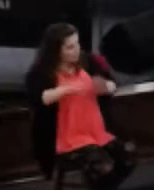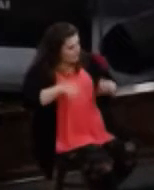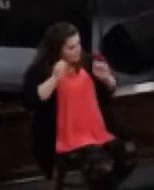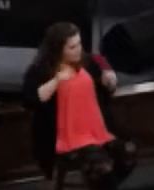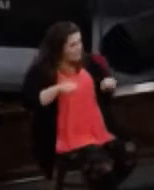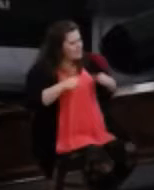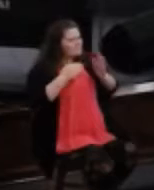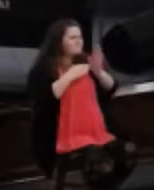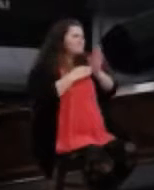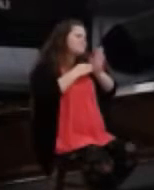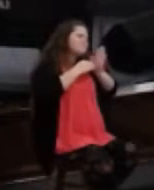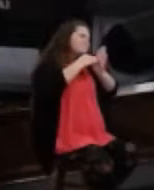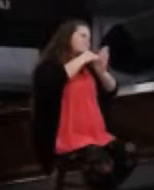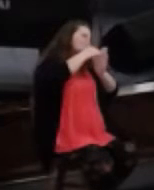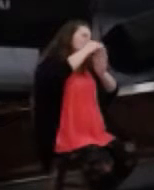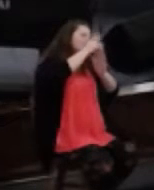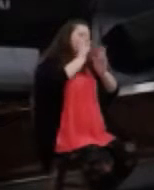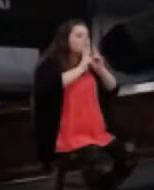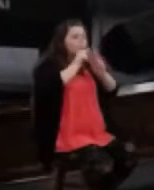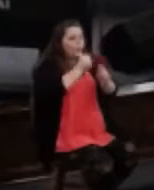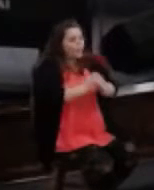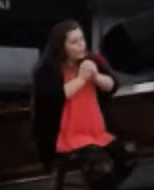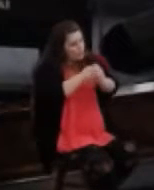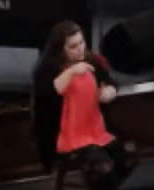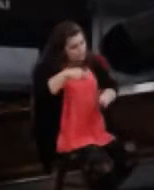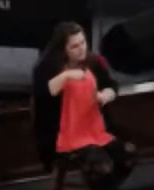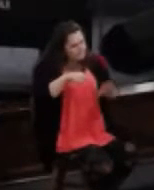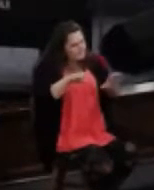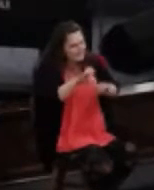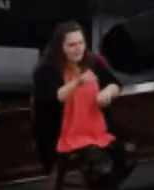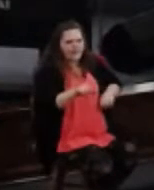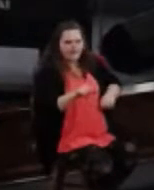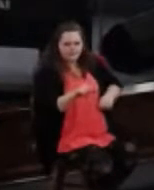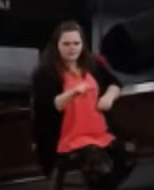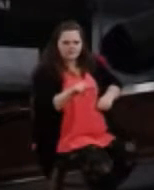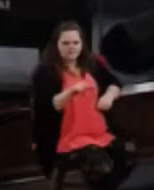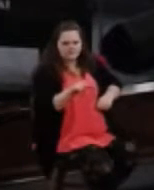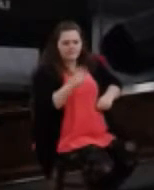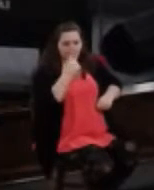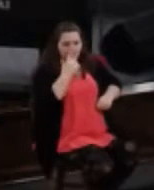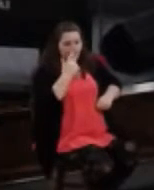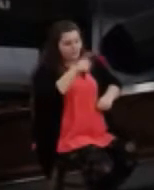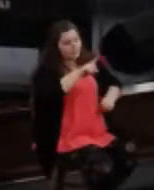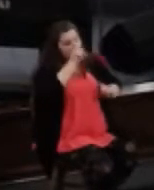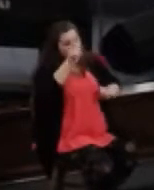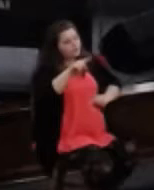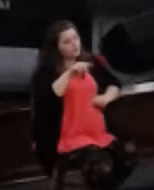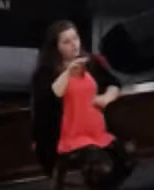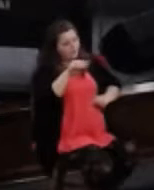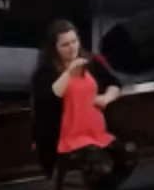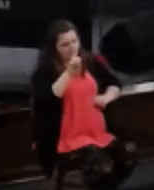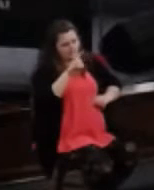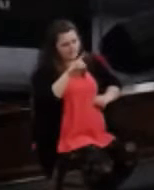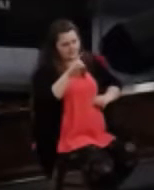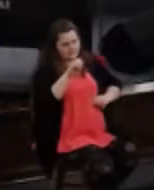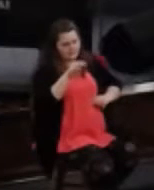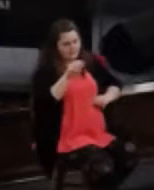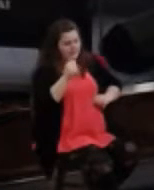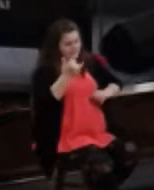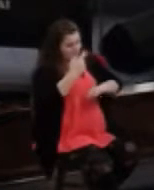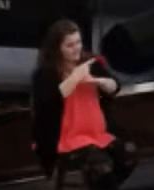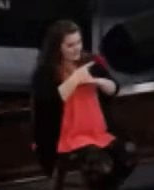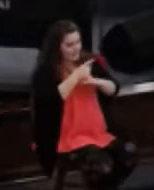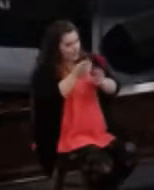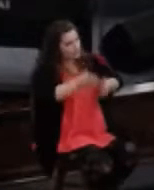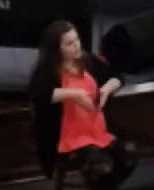fact, millions of worshipers have done just that. If you were to go to Medina today and were